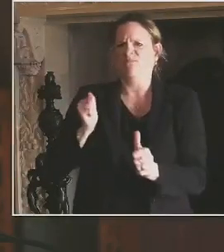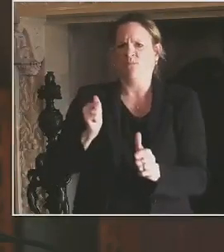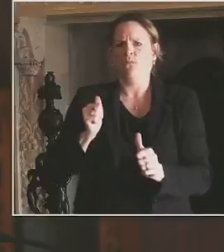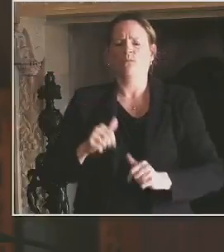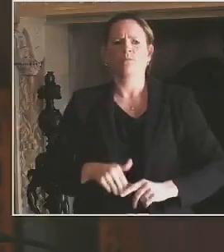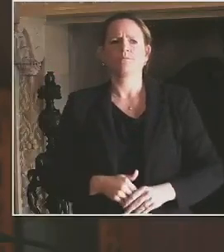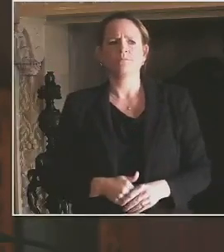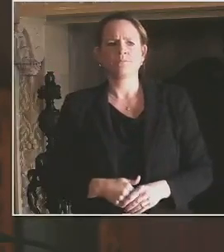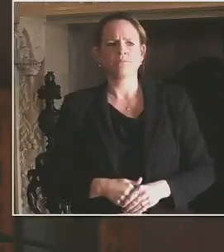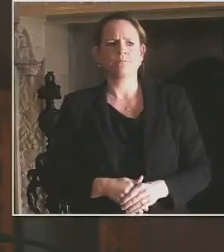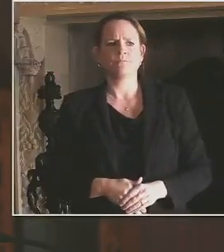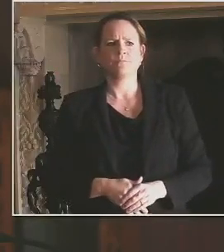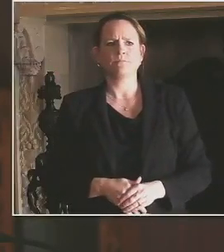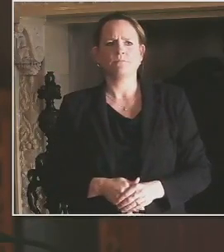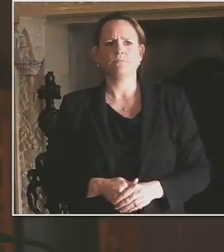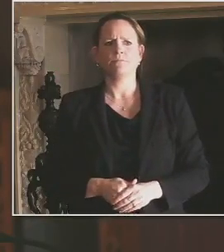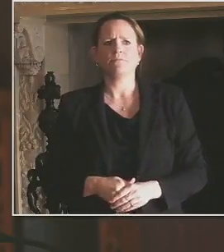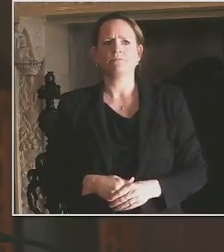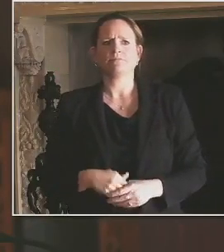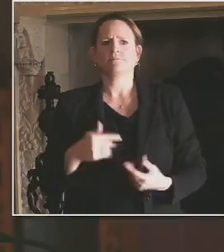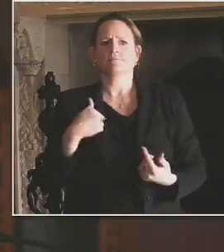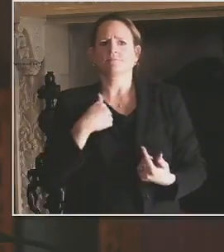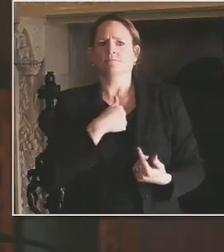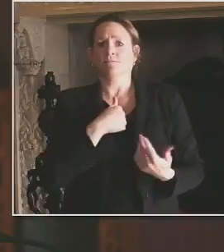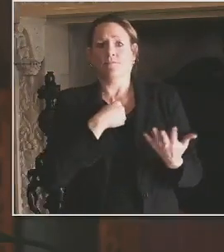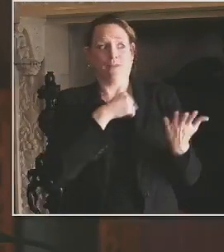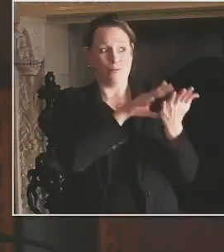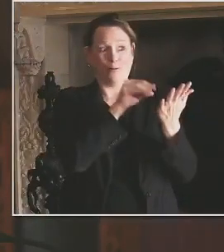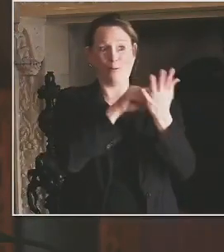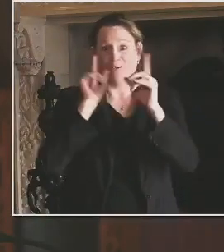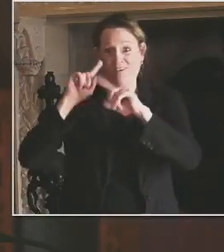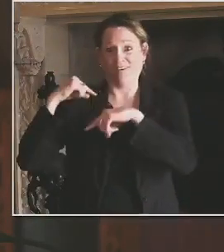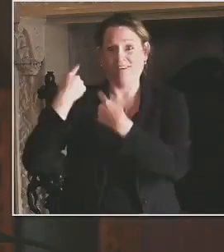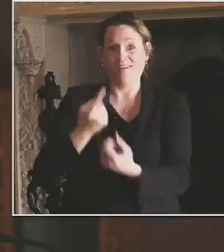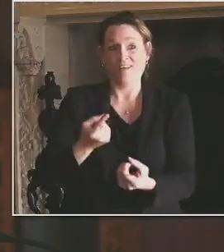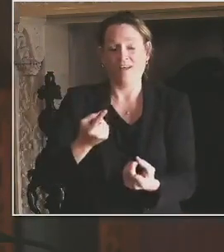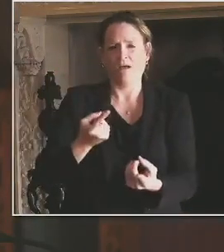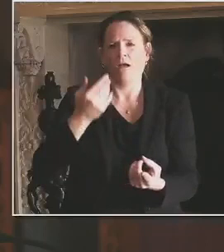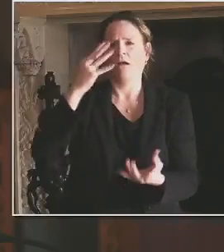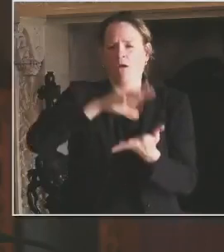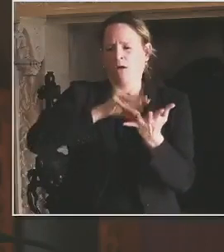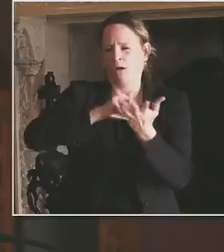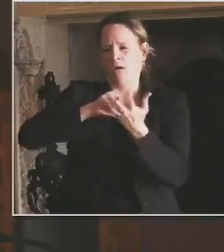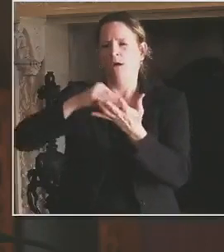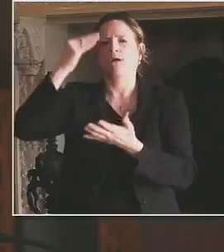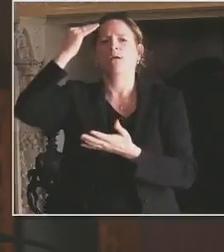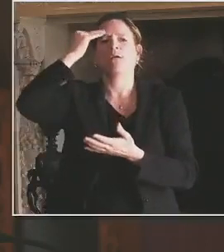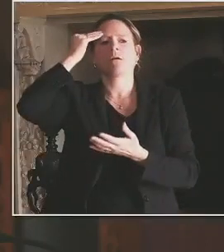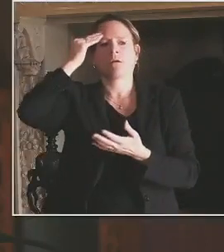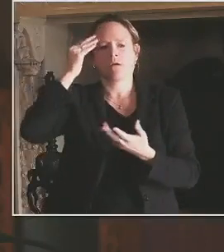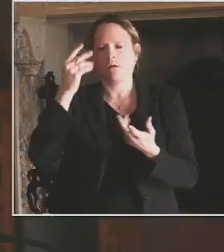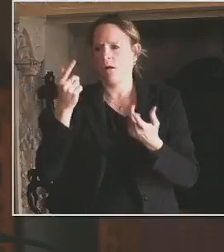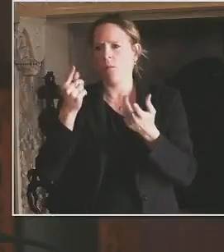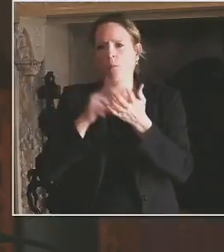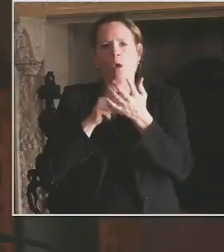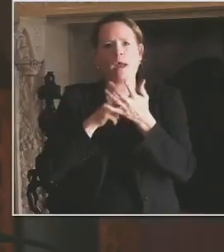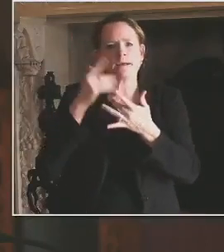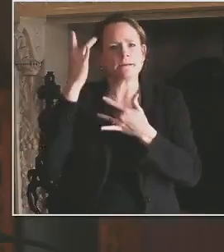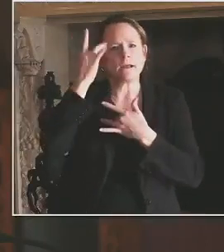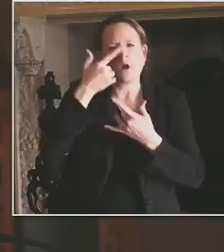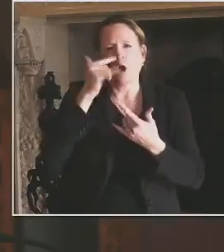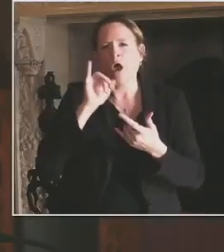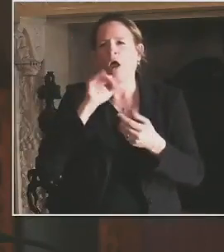lag in time of infection to symptom onset to potential need for hospitalization and severe illness, right? There is a time lag. And so